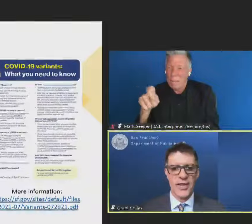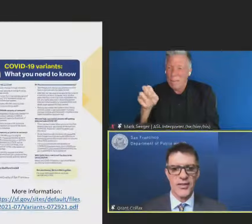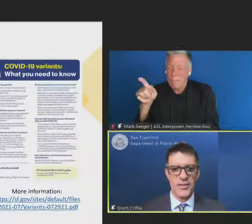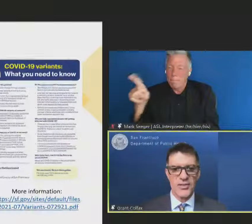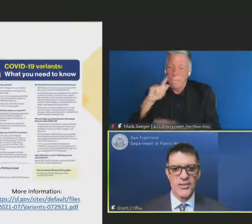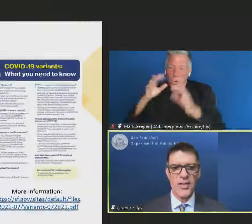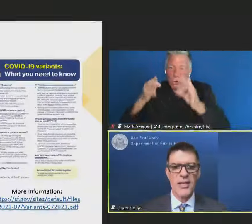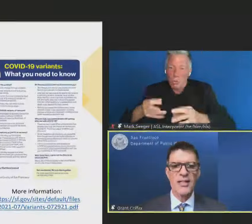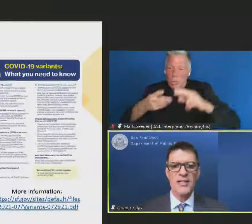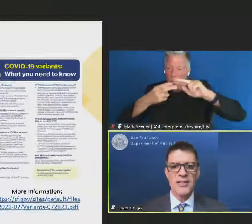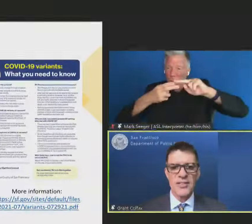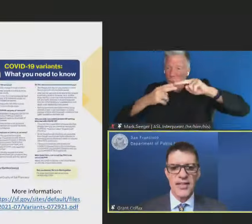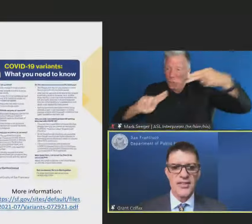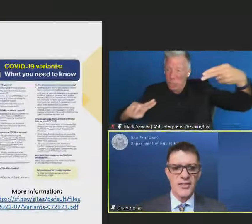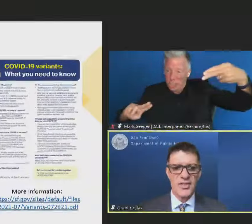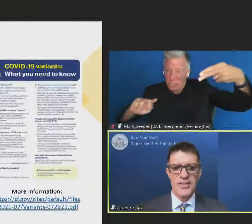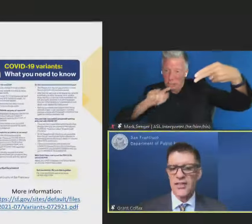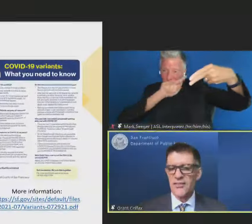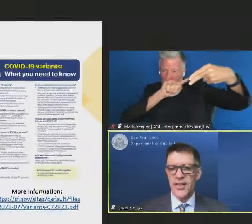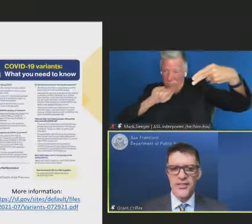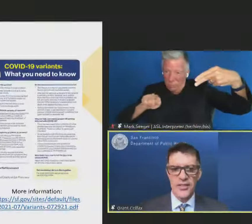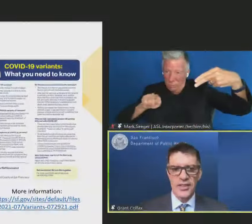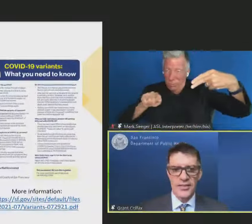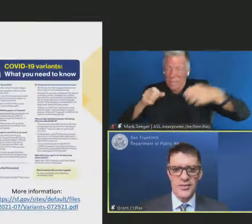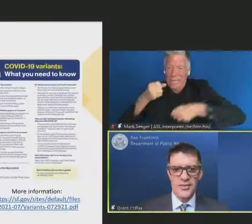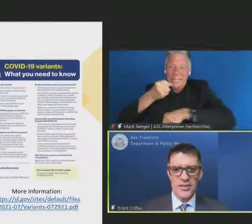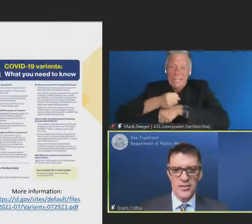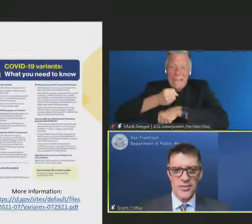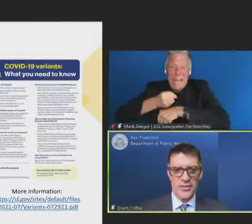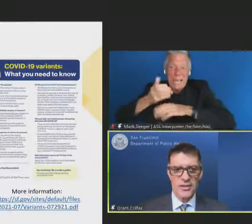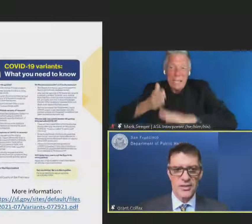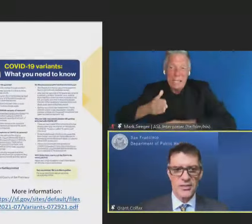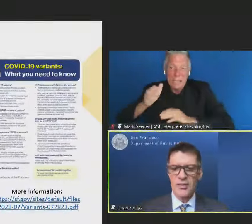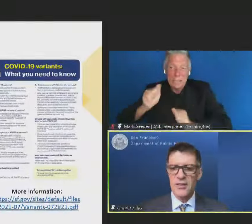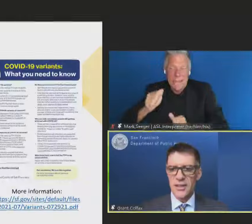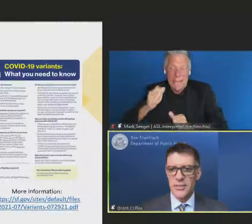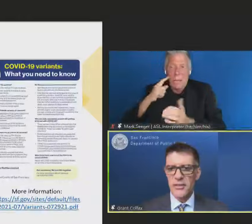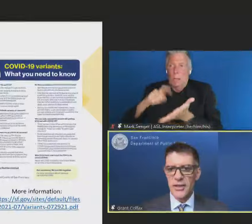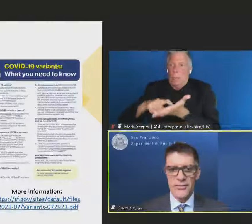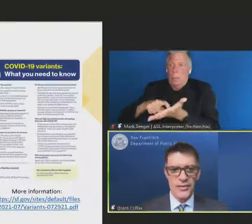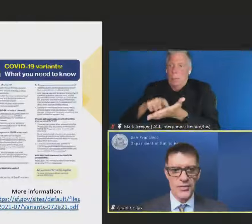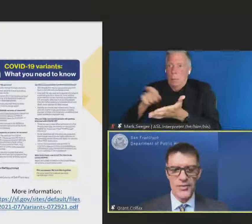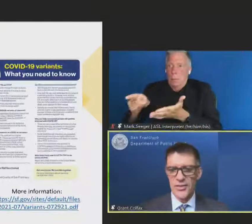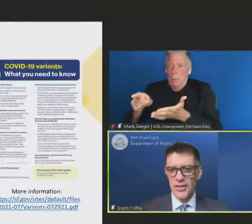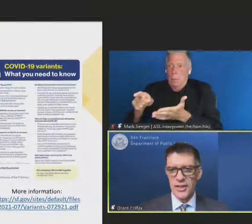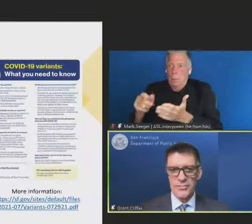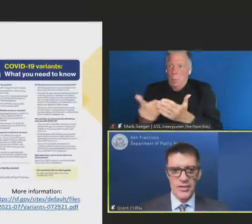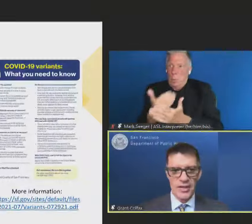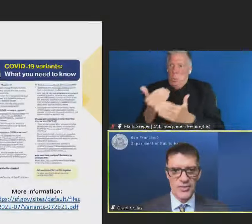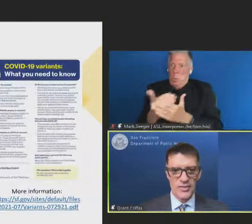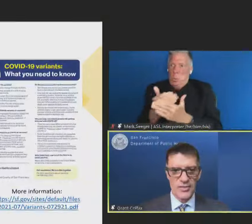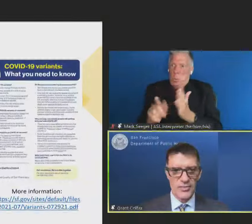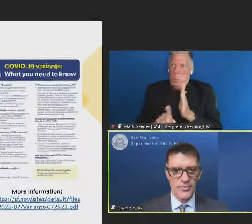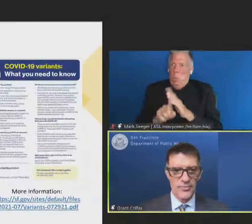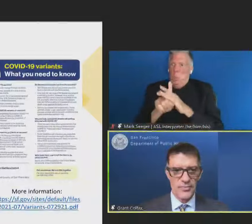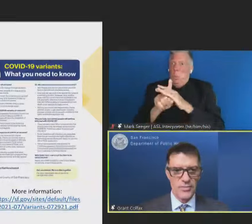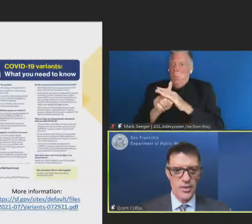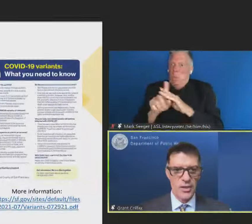of the viruses, scientists can identify variants that are concerning that require further study and